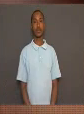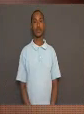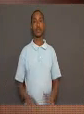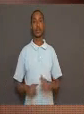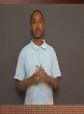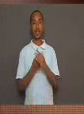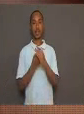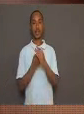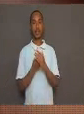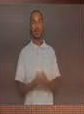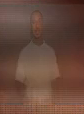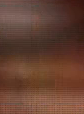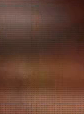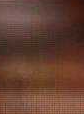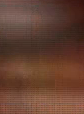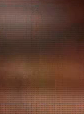Begin.